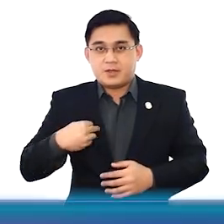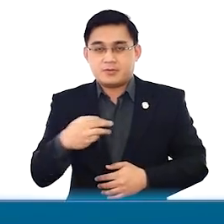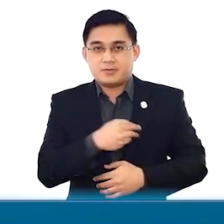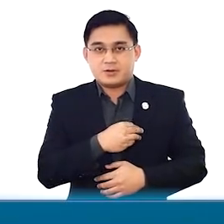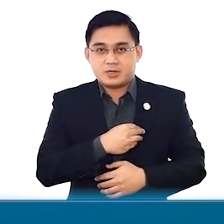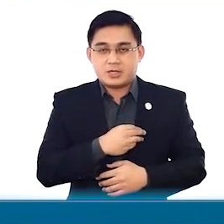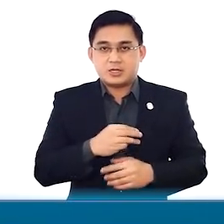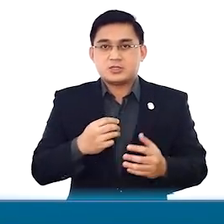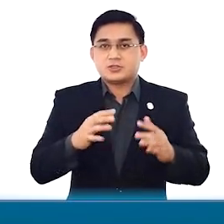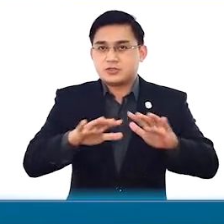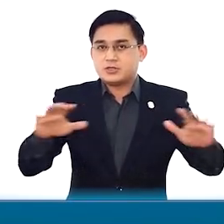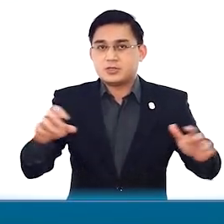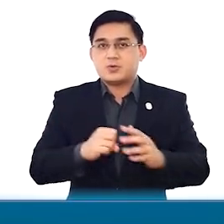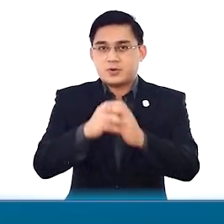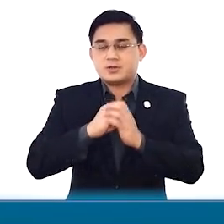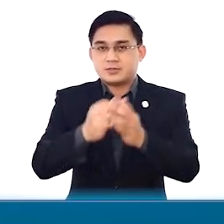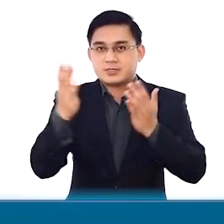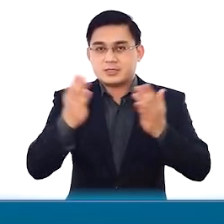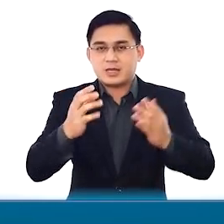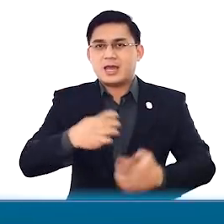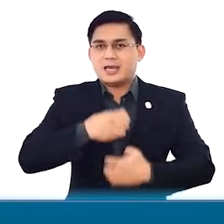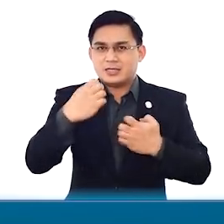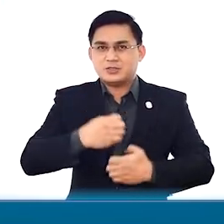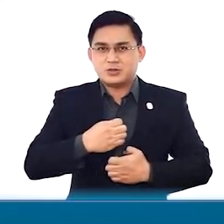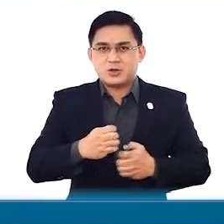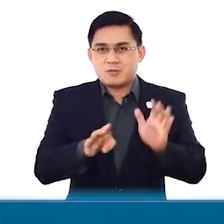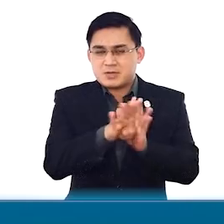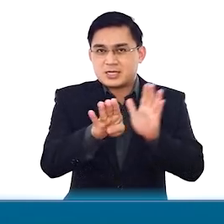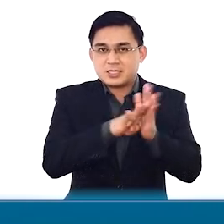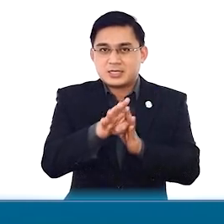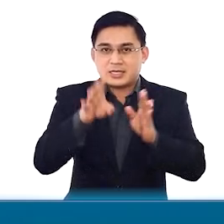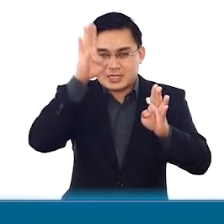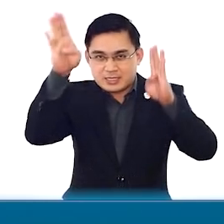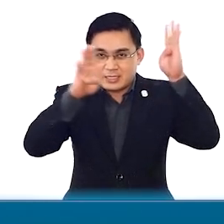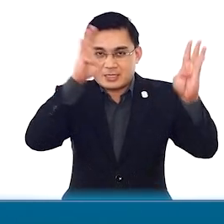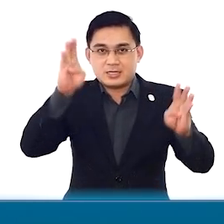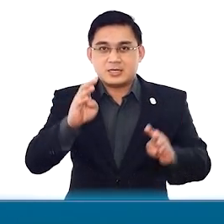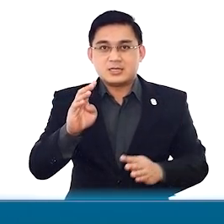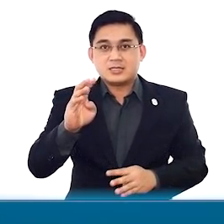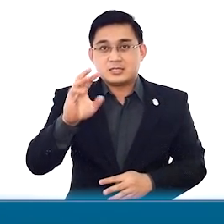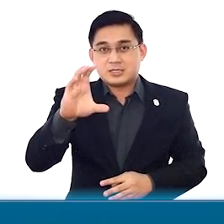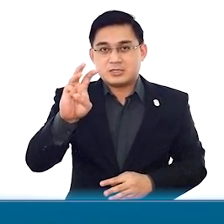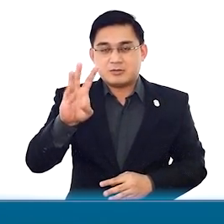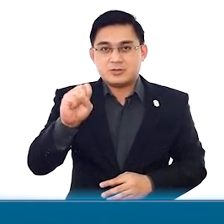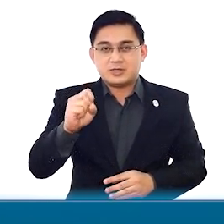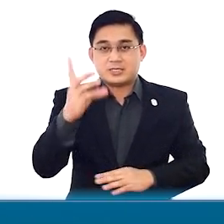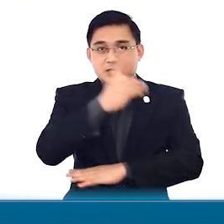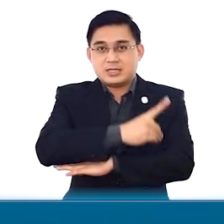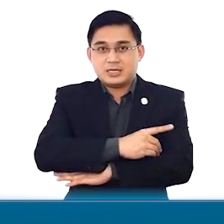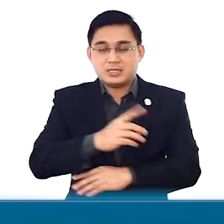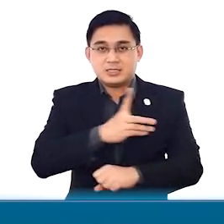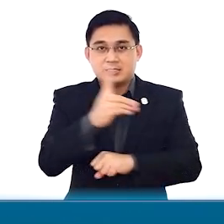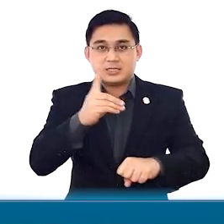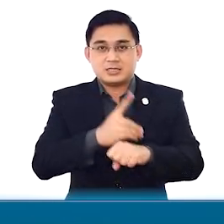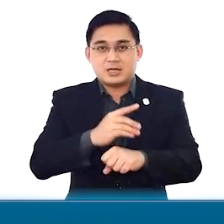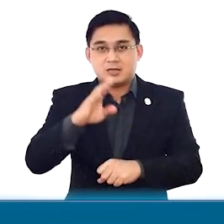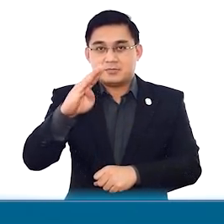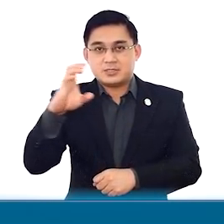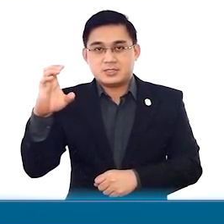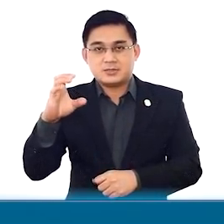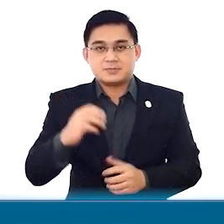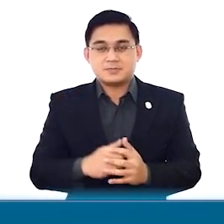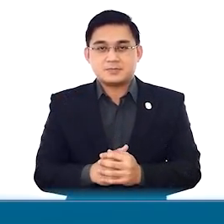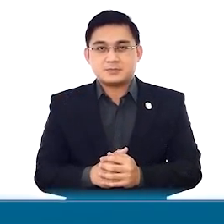Members of the children's worship service enjoyed boosting their creativity in a CWS day in the district of